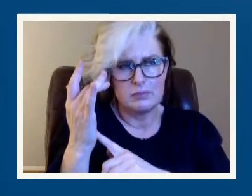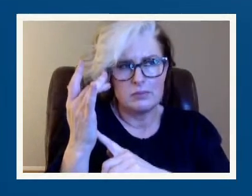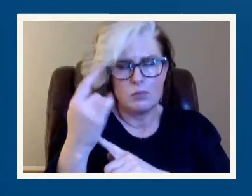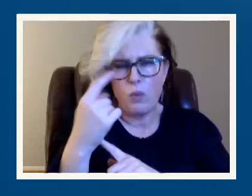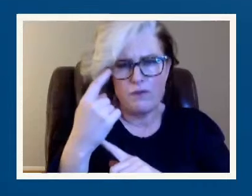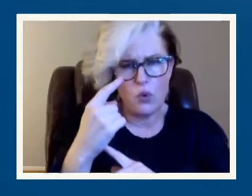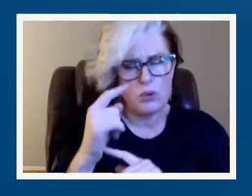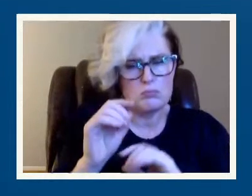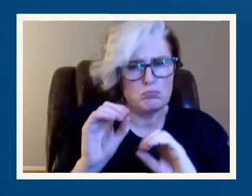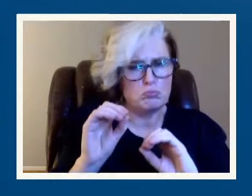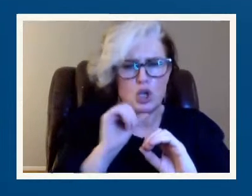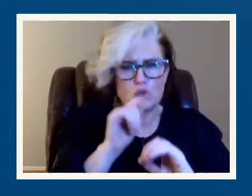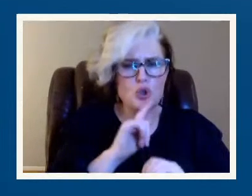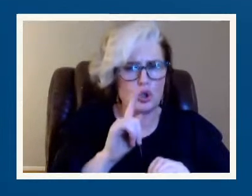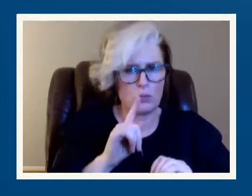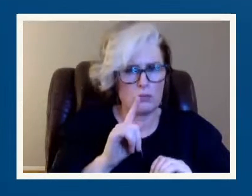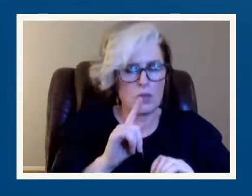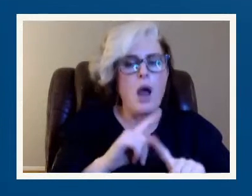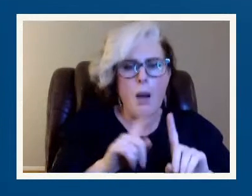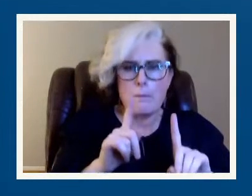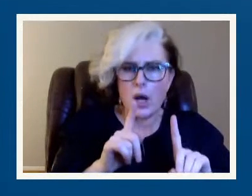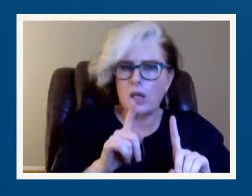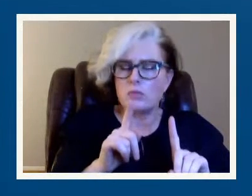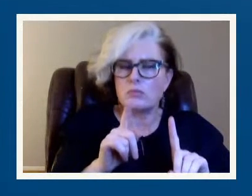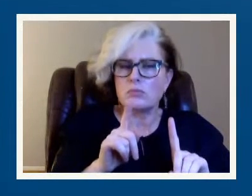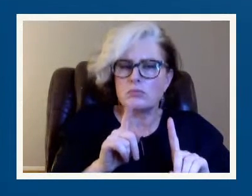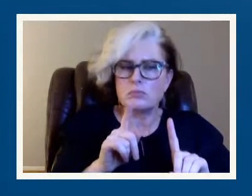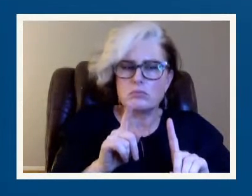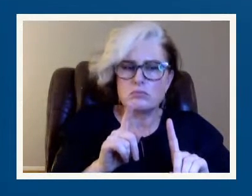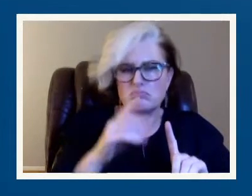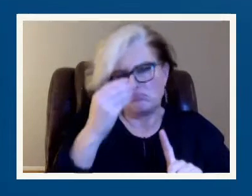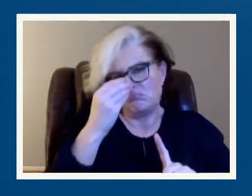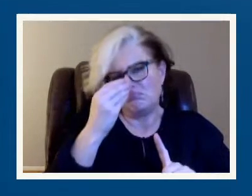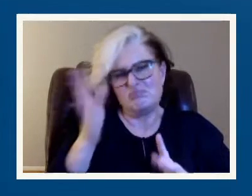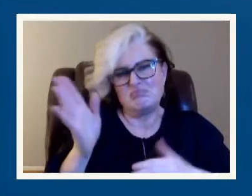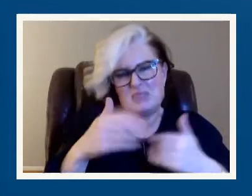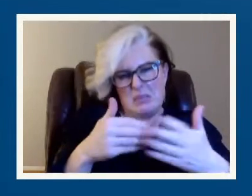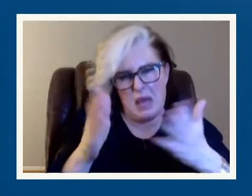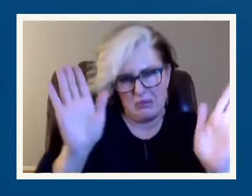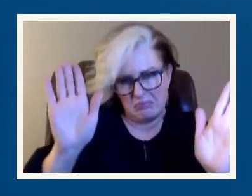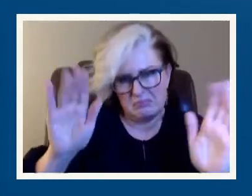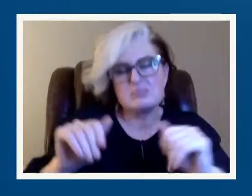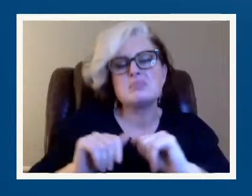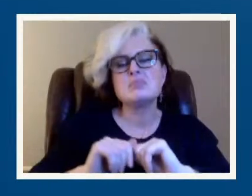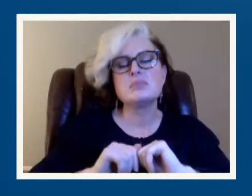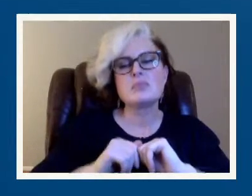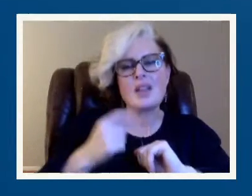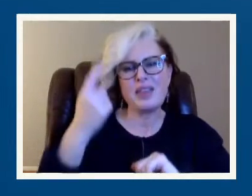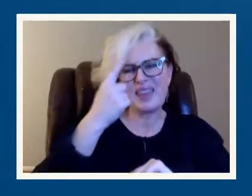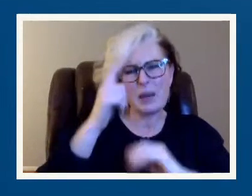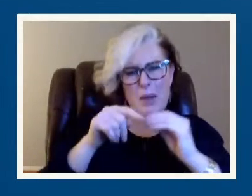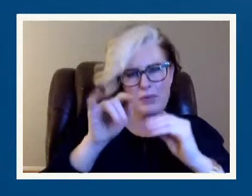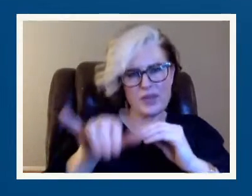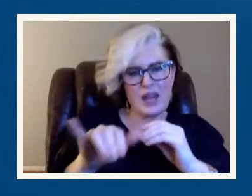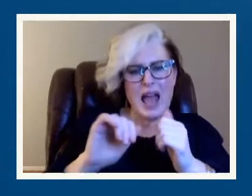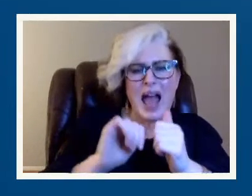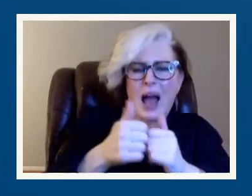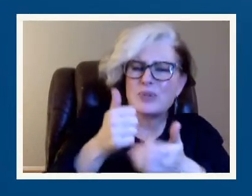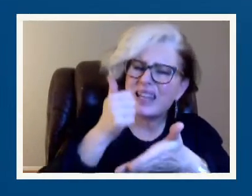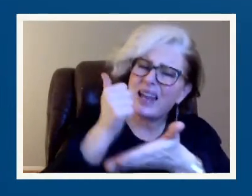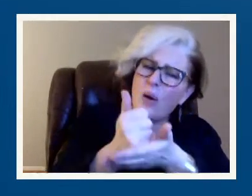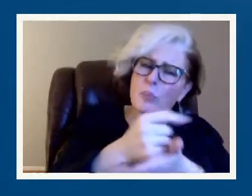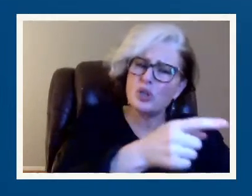for, but that's irrelevant to them. Think about that. How is that going to help you,